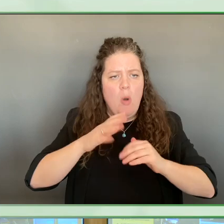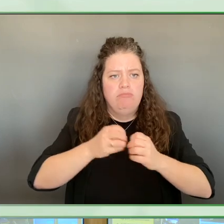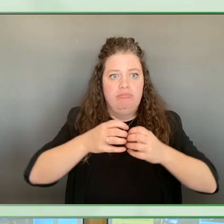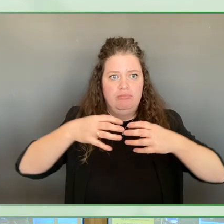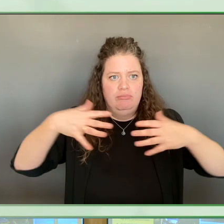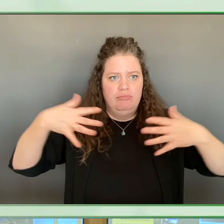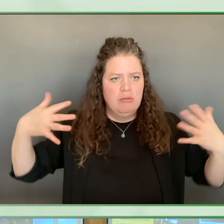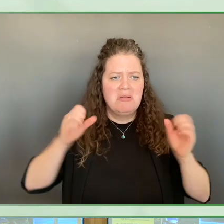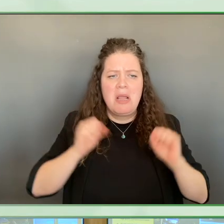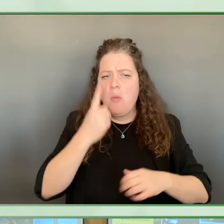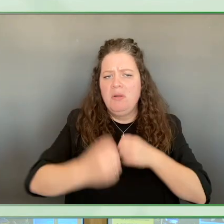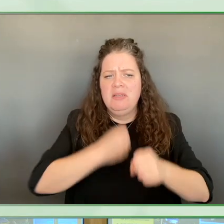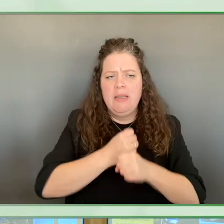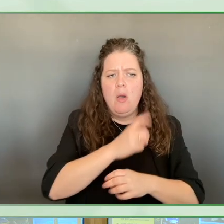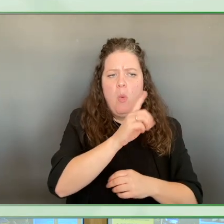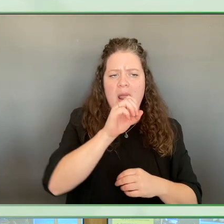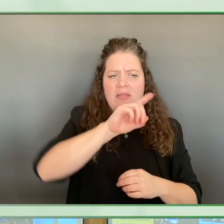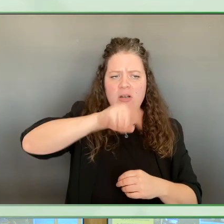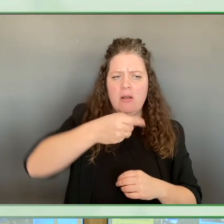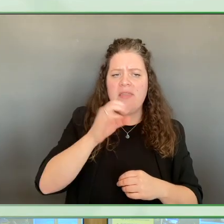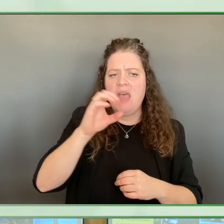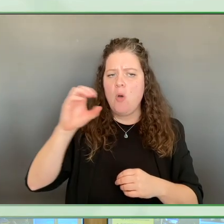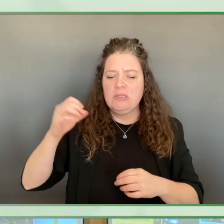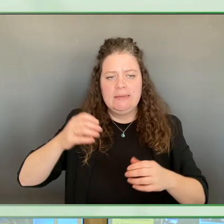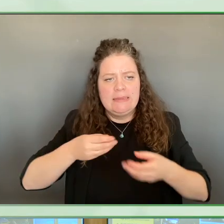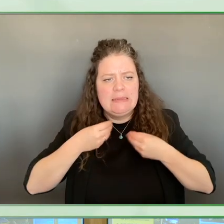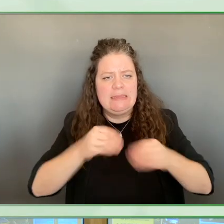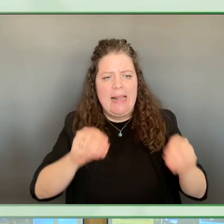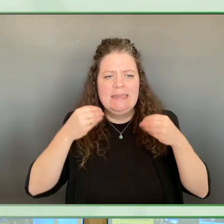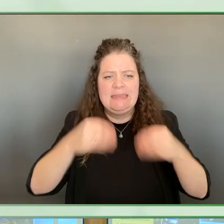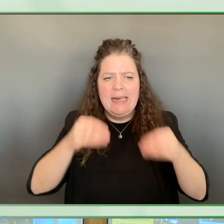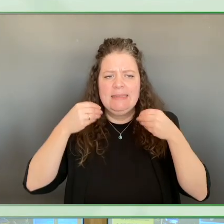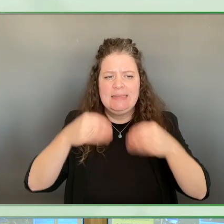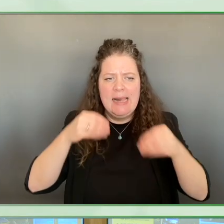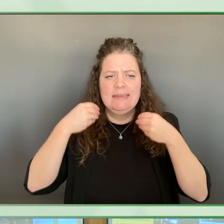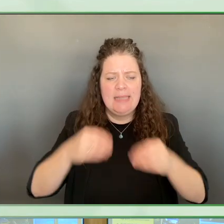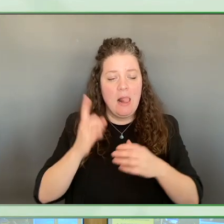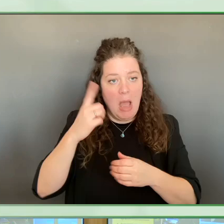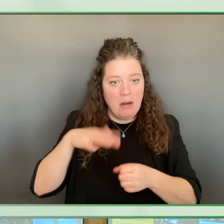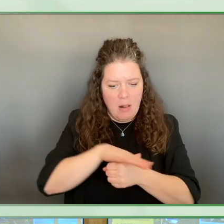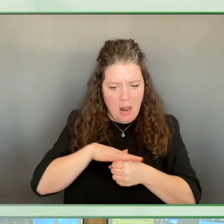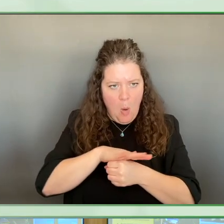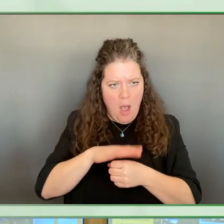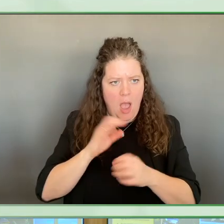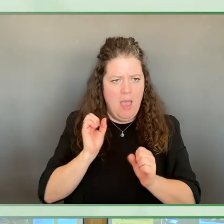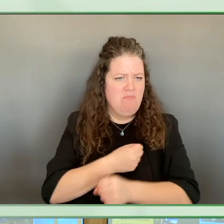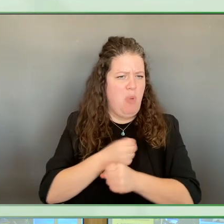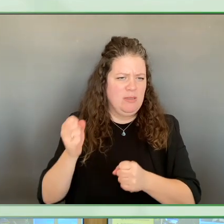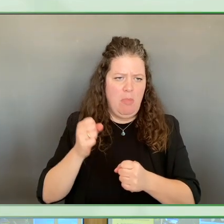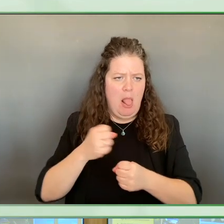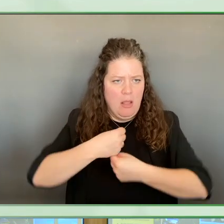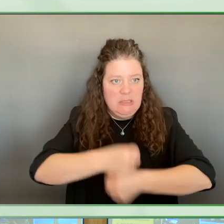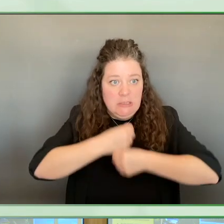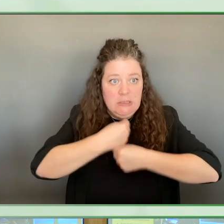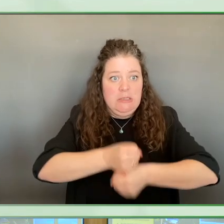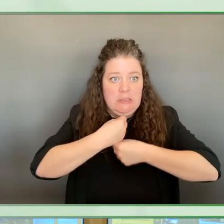in a year, but we do not have the local capacity in most countries yet, low and middle income countries, to manufacture